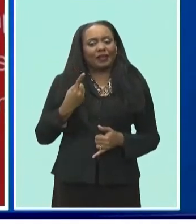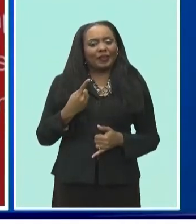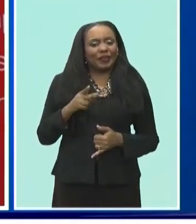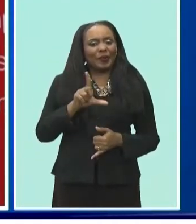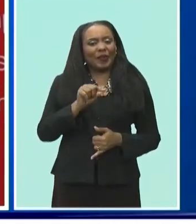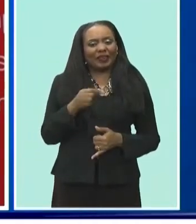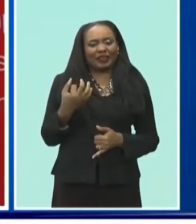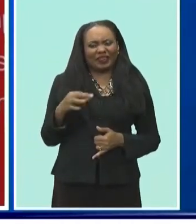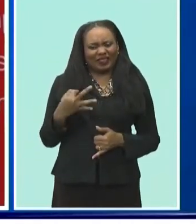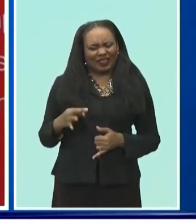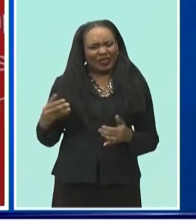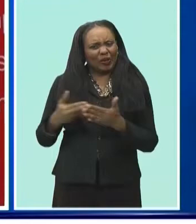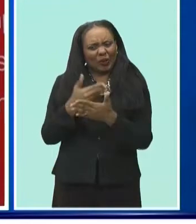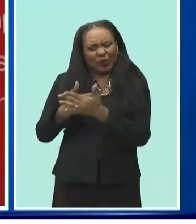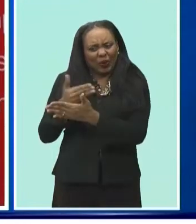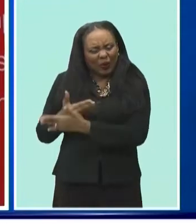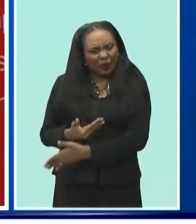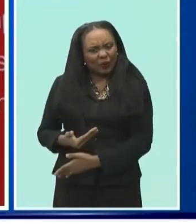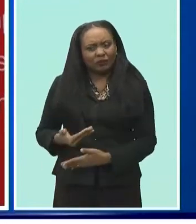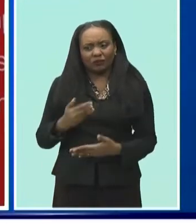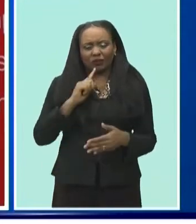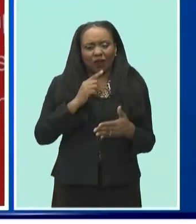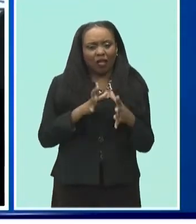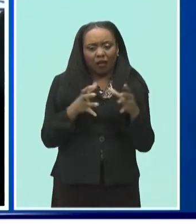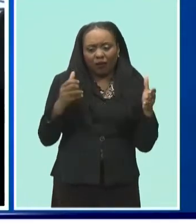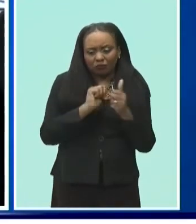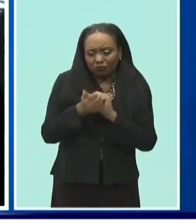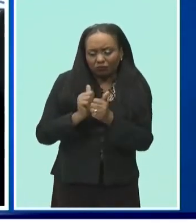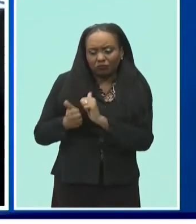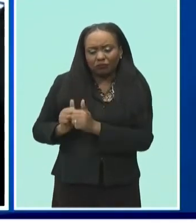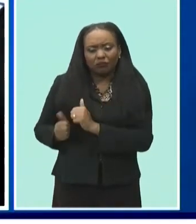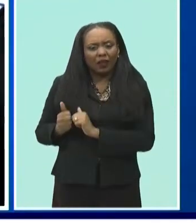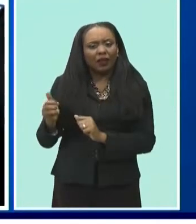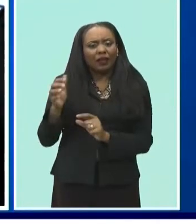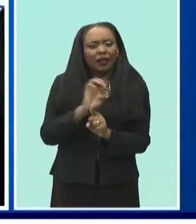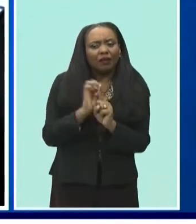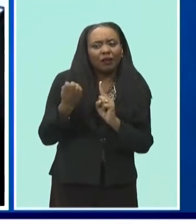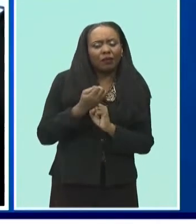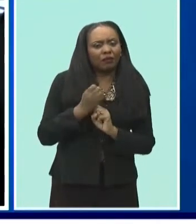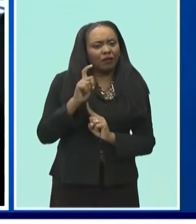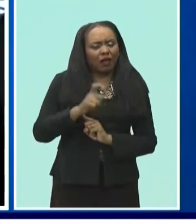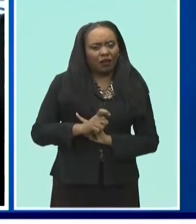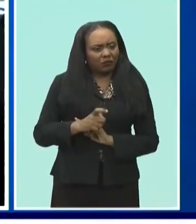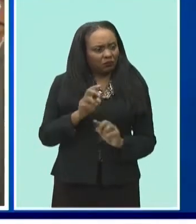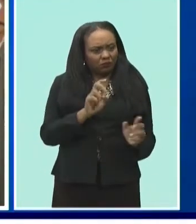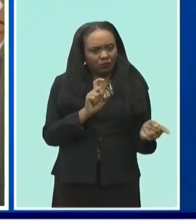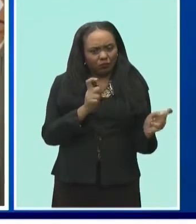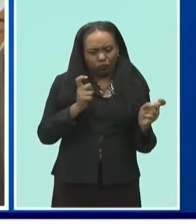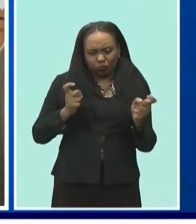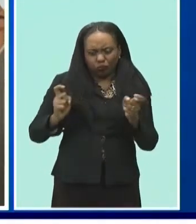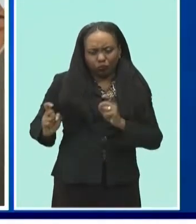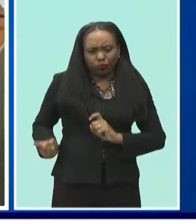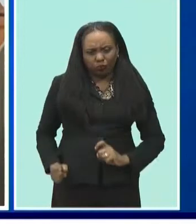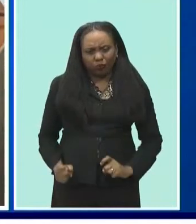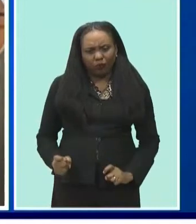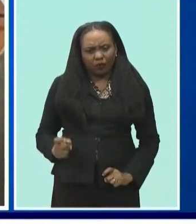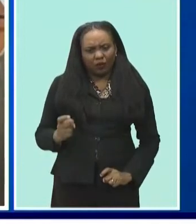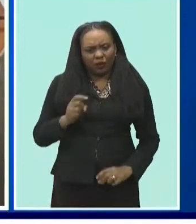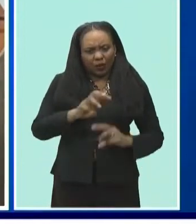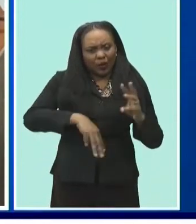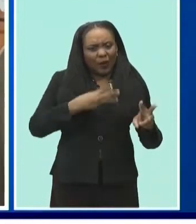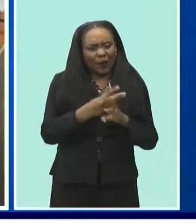cognizant of the competitive environment in which we now operate and must be prepared to change to meet the demands of a global